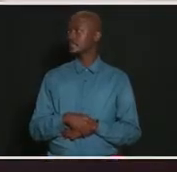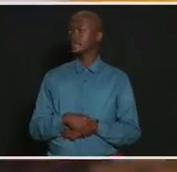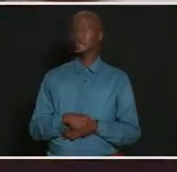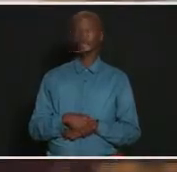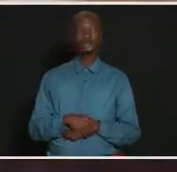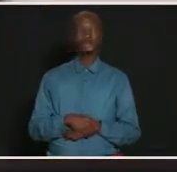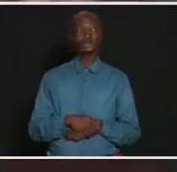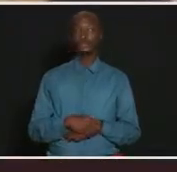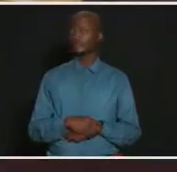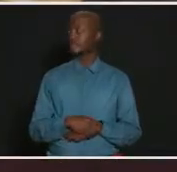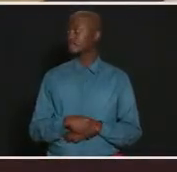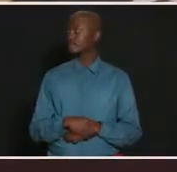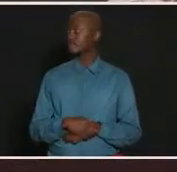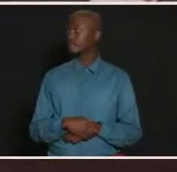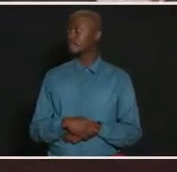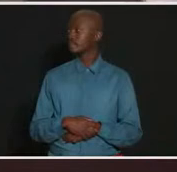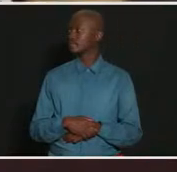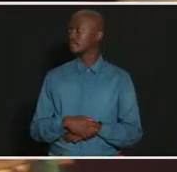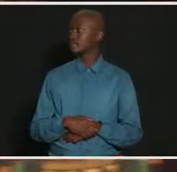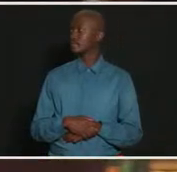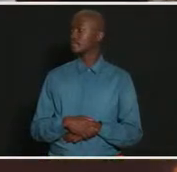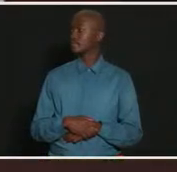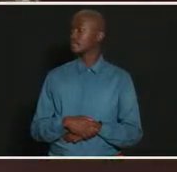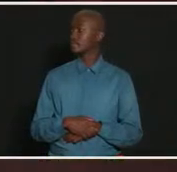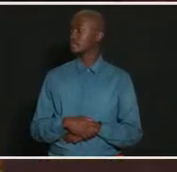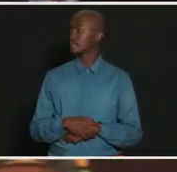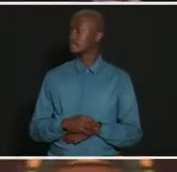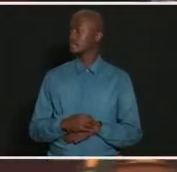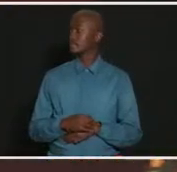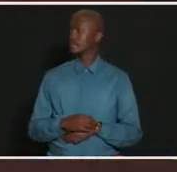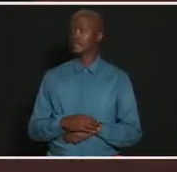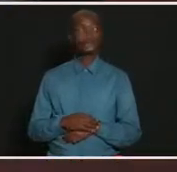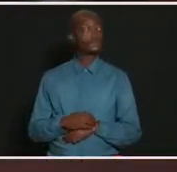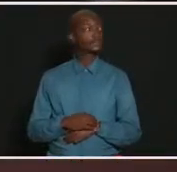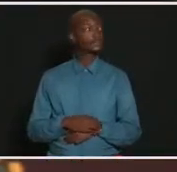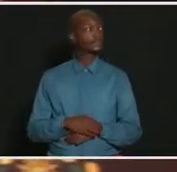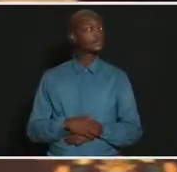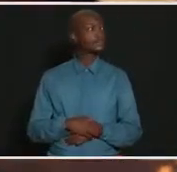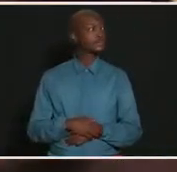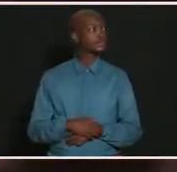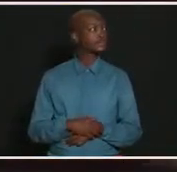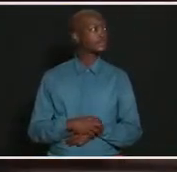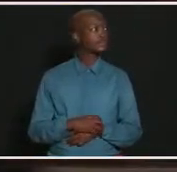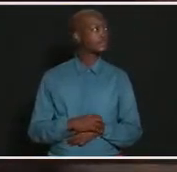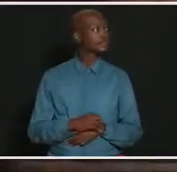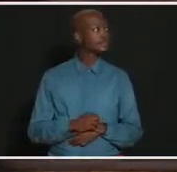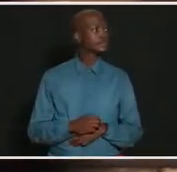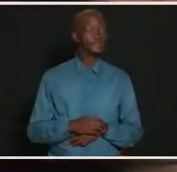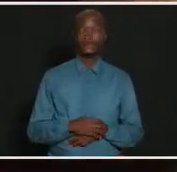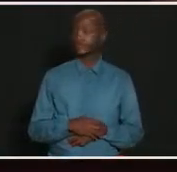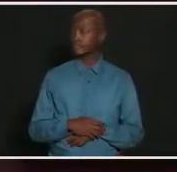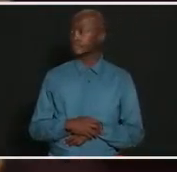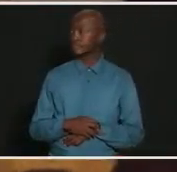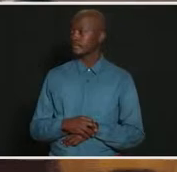uh last round now this site I did say that